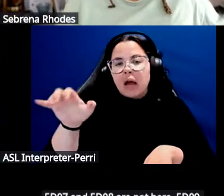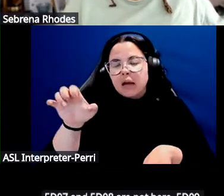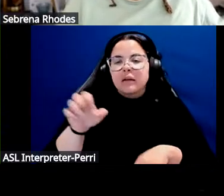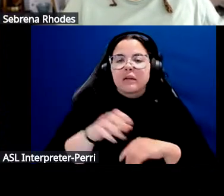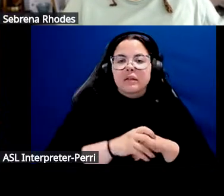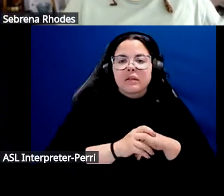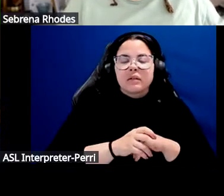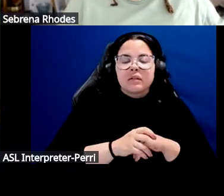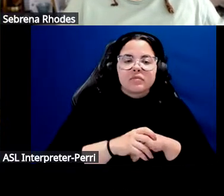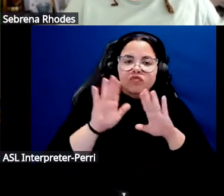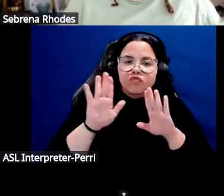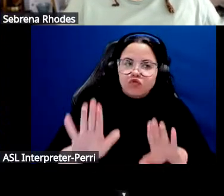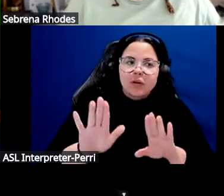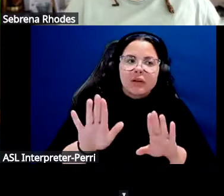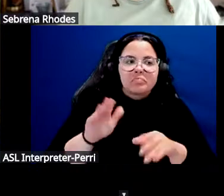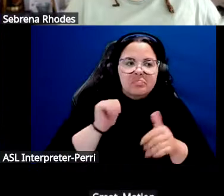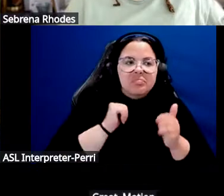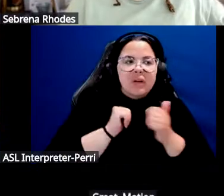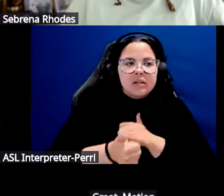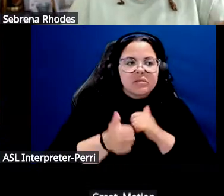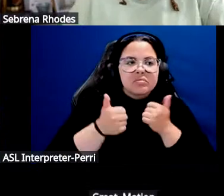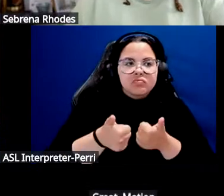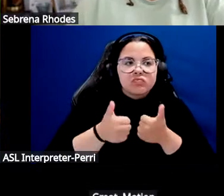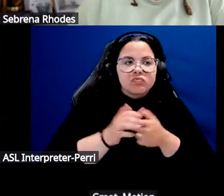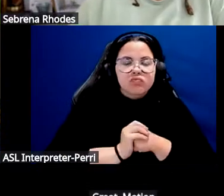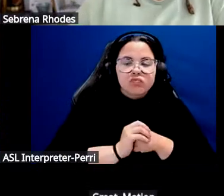Aye. Great. Motion passes.